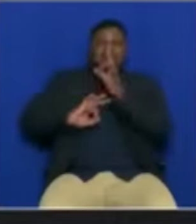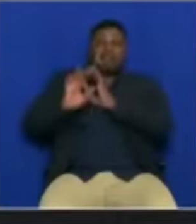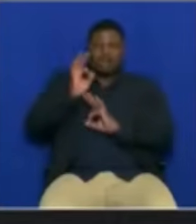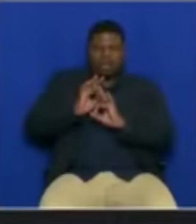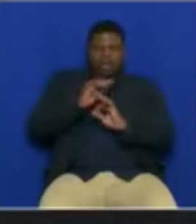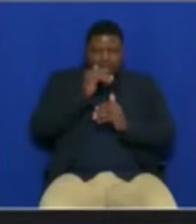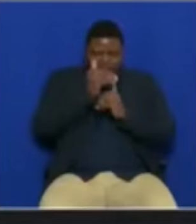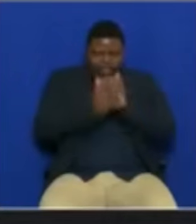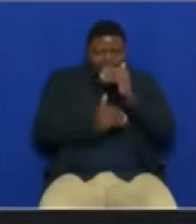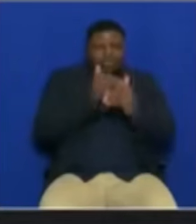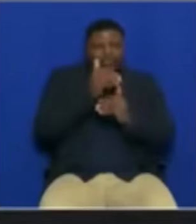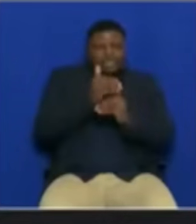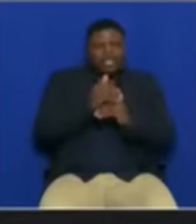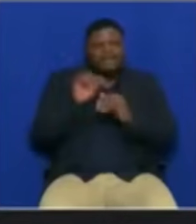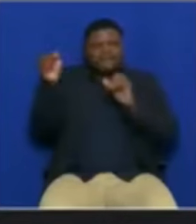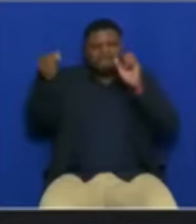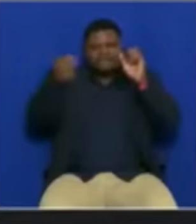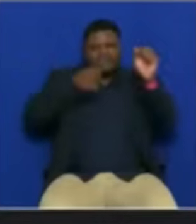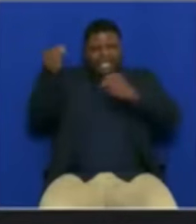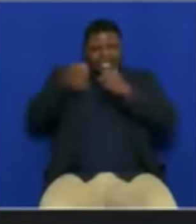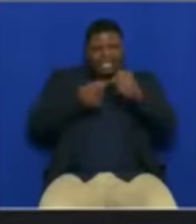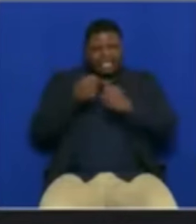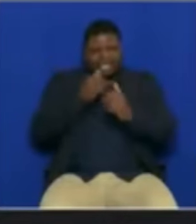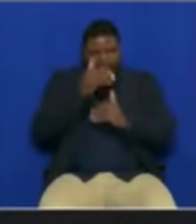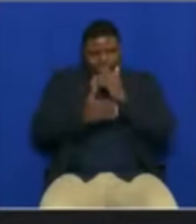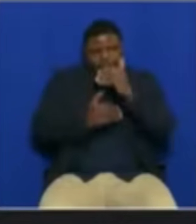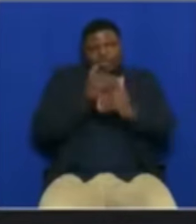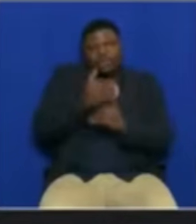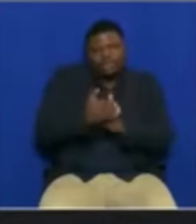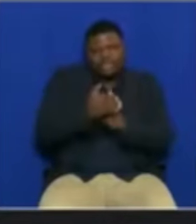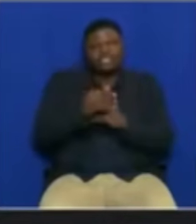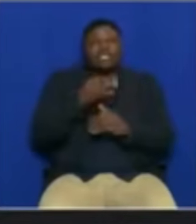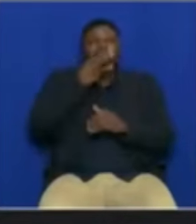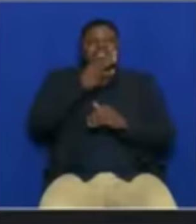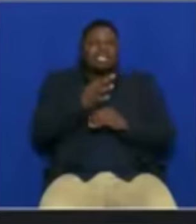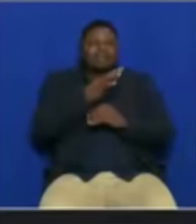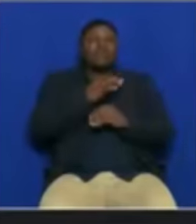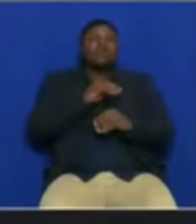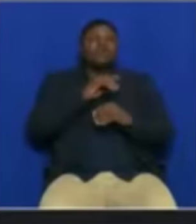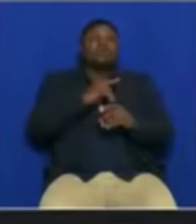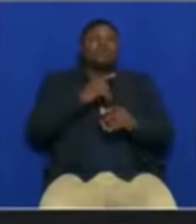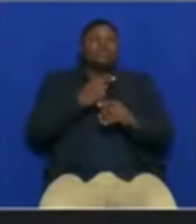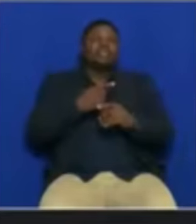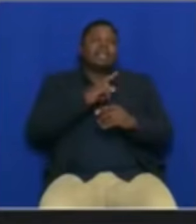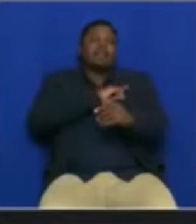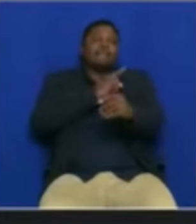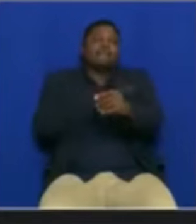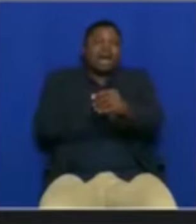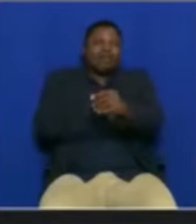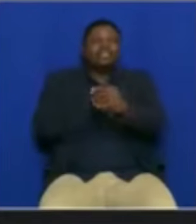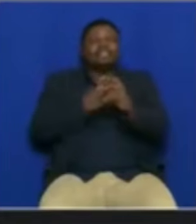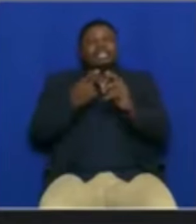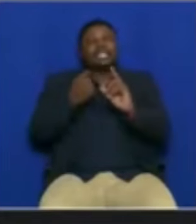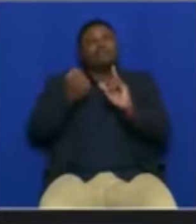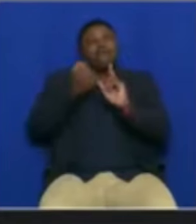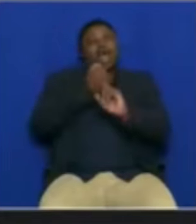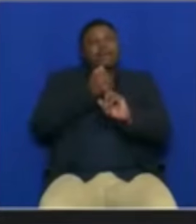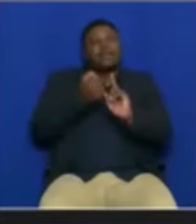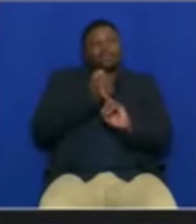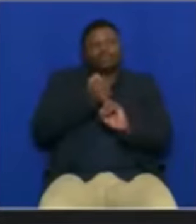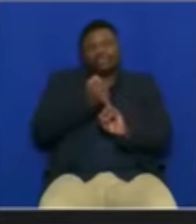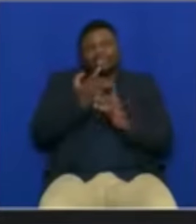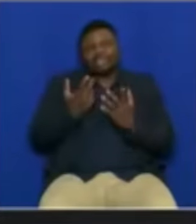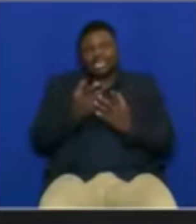powers. Hence my question of wanting to know, has an allegation been made that these